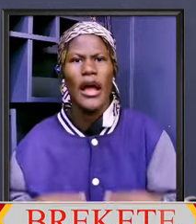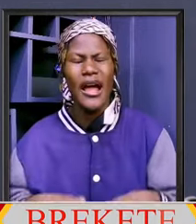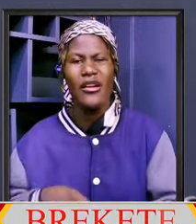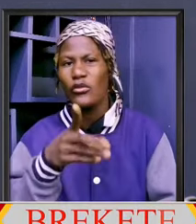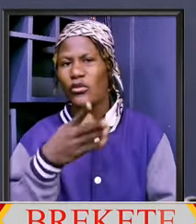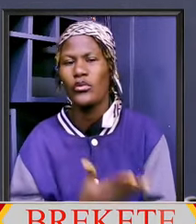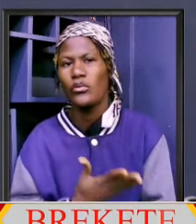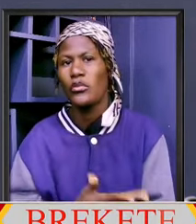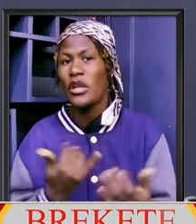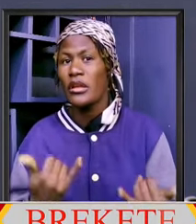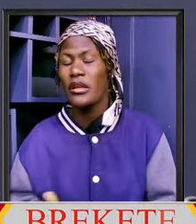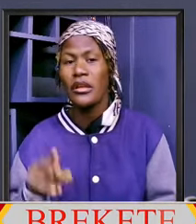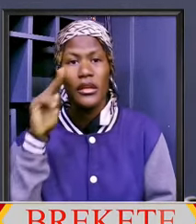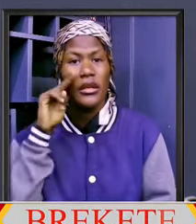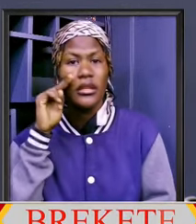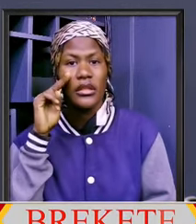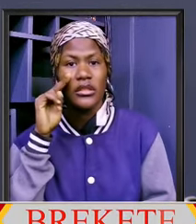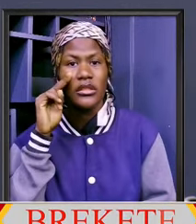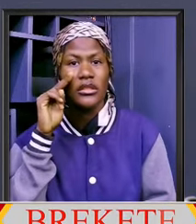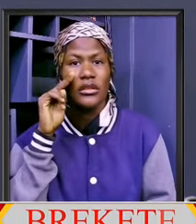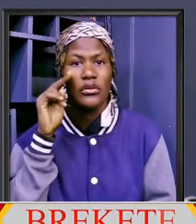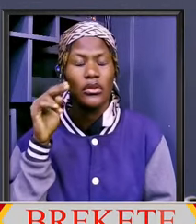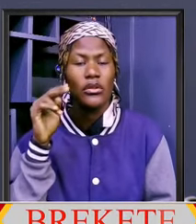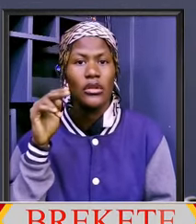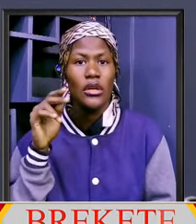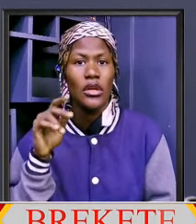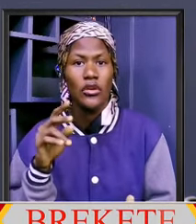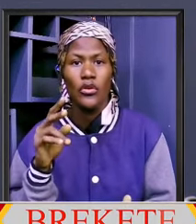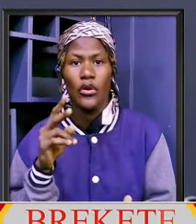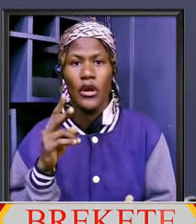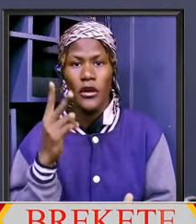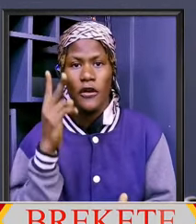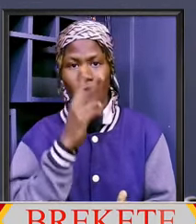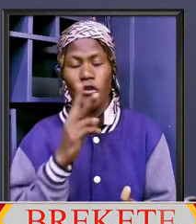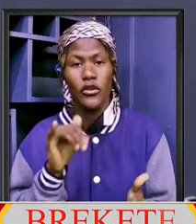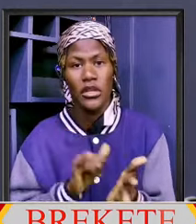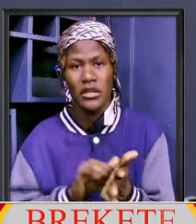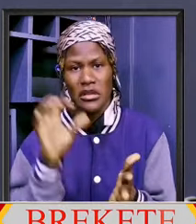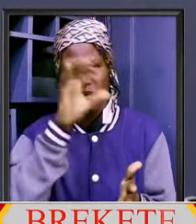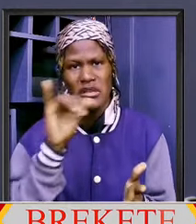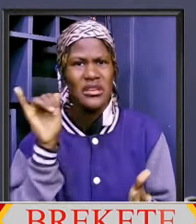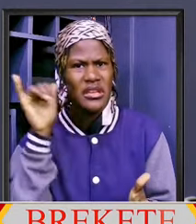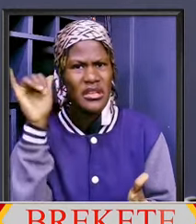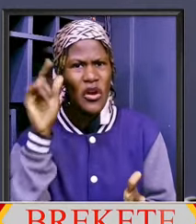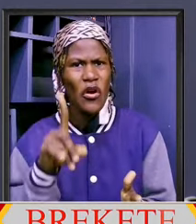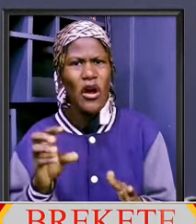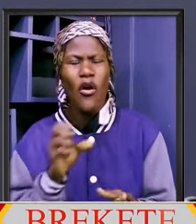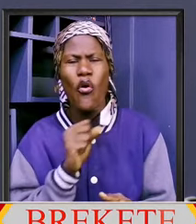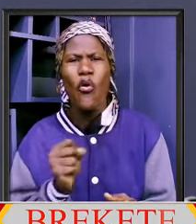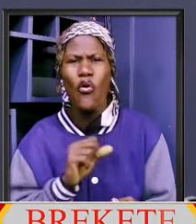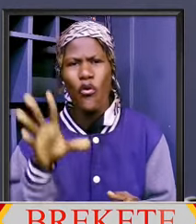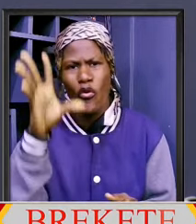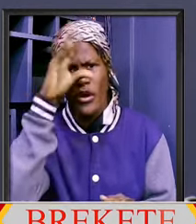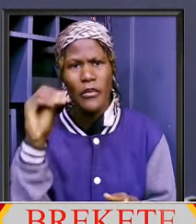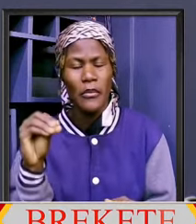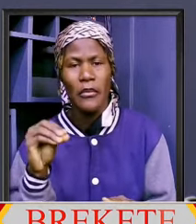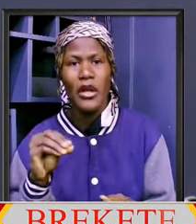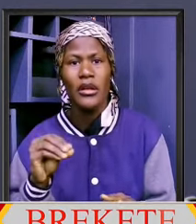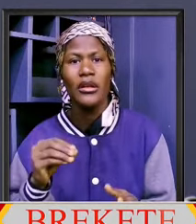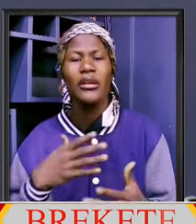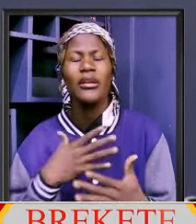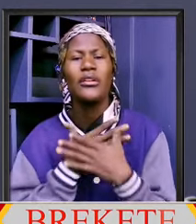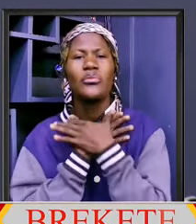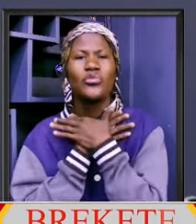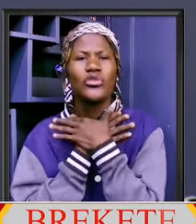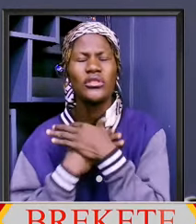when you get one video where I see yesterday one old man. They use cable, strangulate him, he